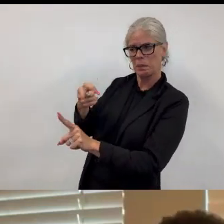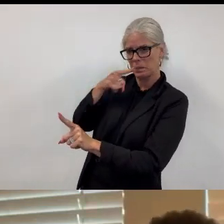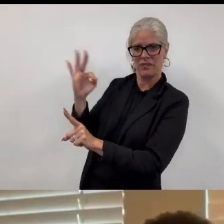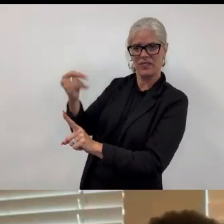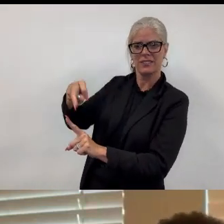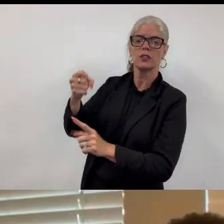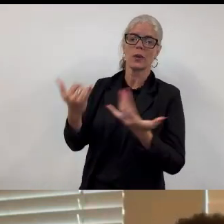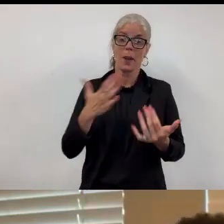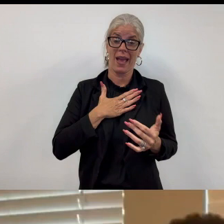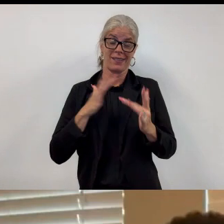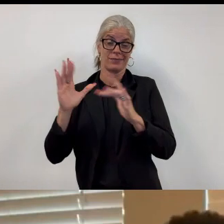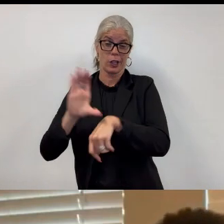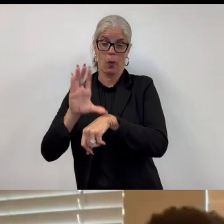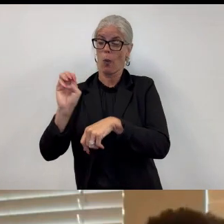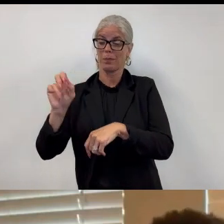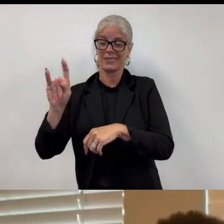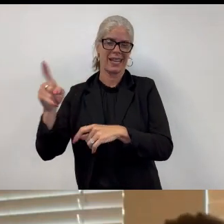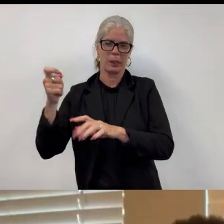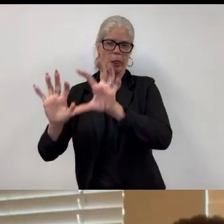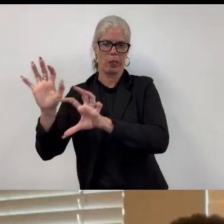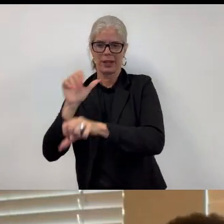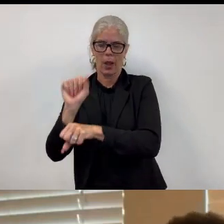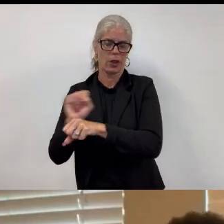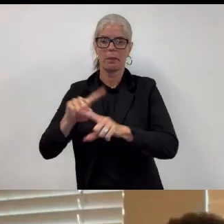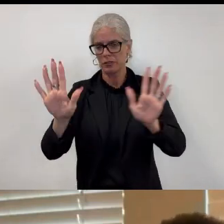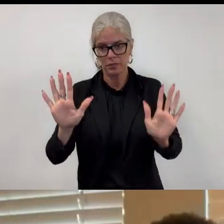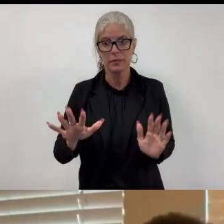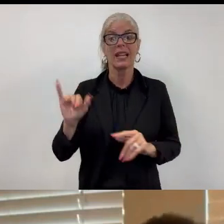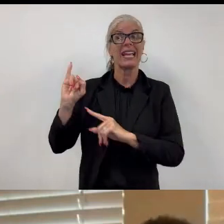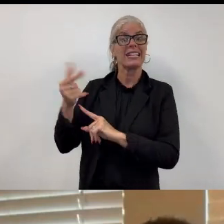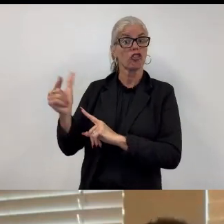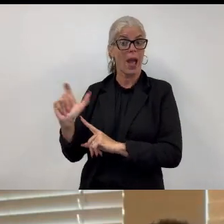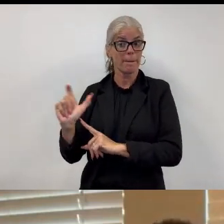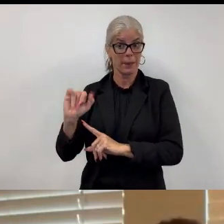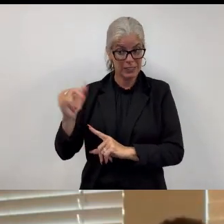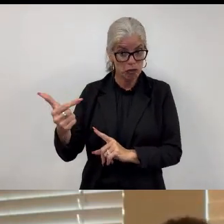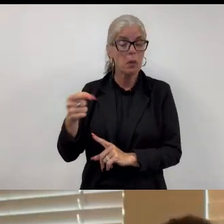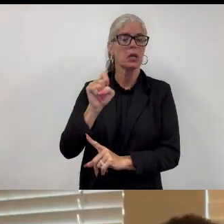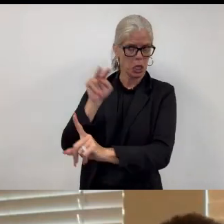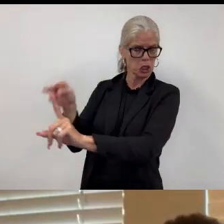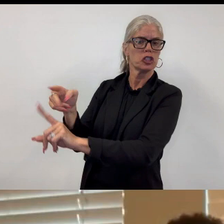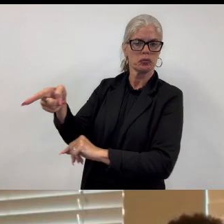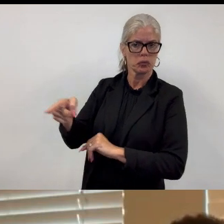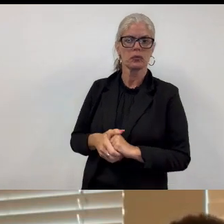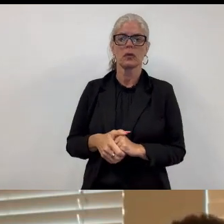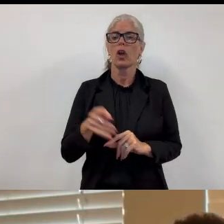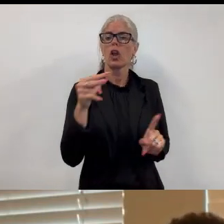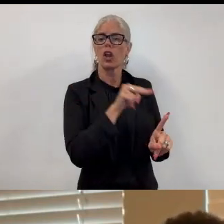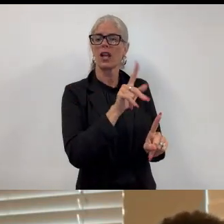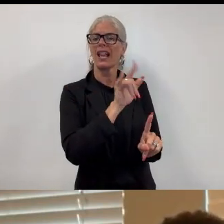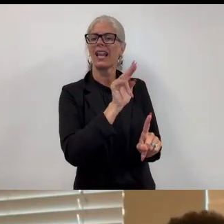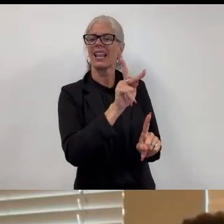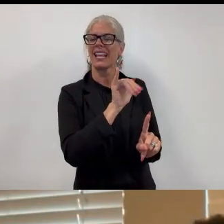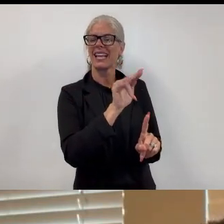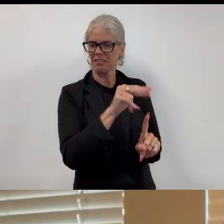something. So I've got to talk to my IT guy to help me fix that. So unfortunately, the website is down right now, but